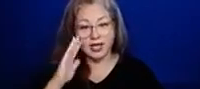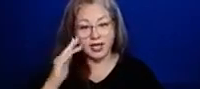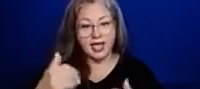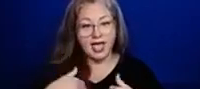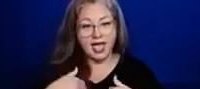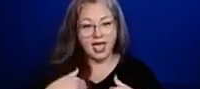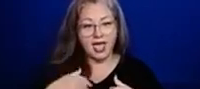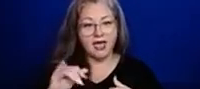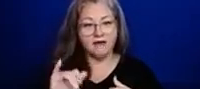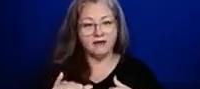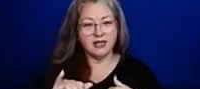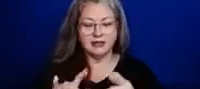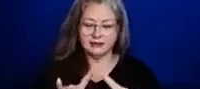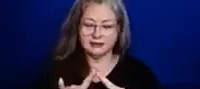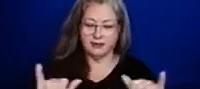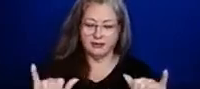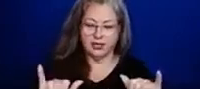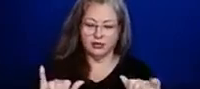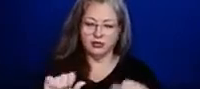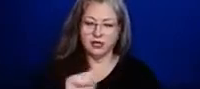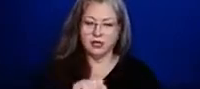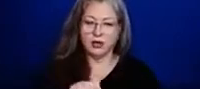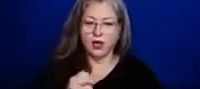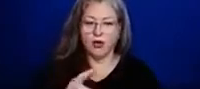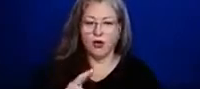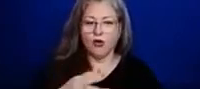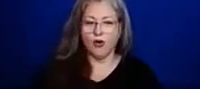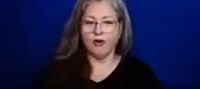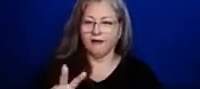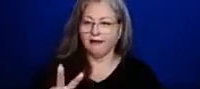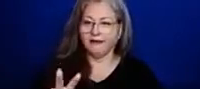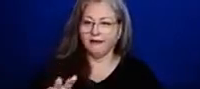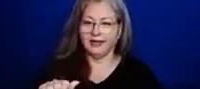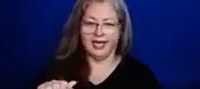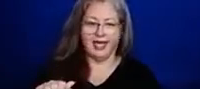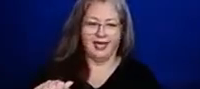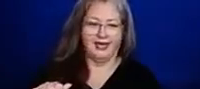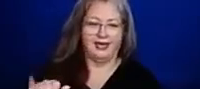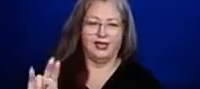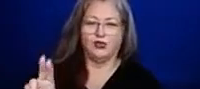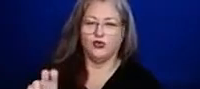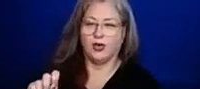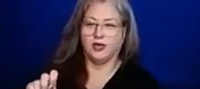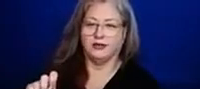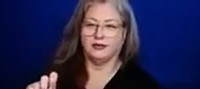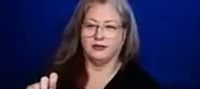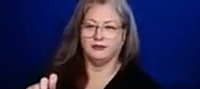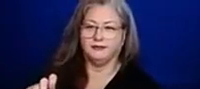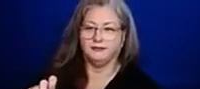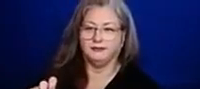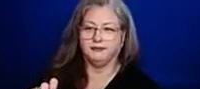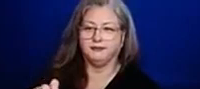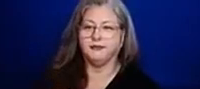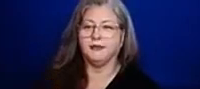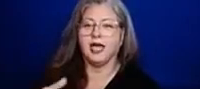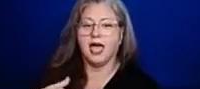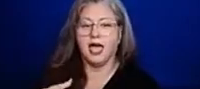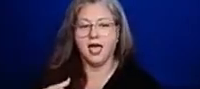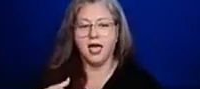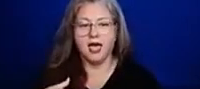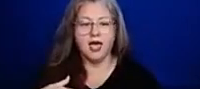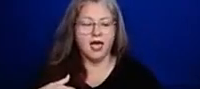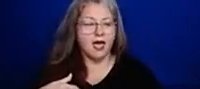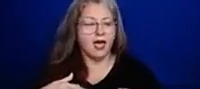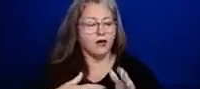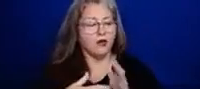carrera simultaneous career, or BA, as you call it in the States. Mm-hmm. So there were, you know, like you had